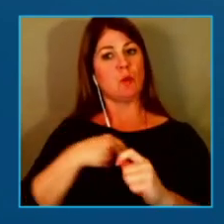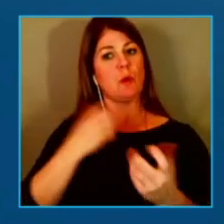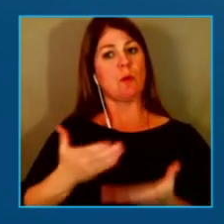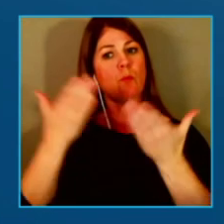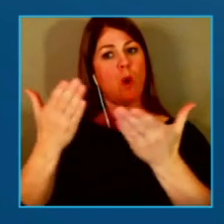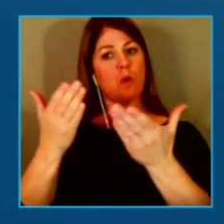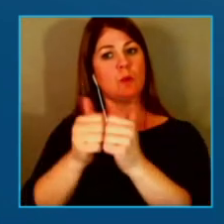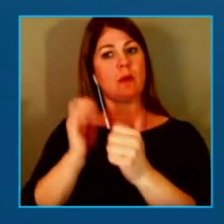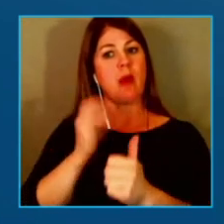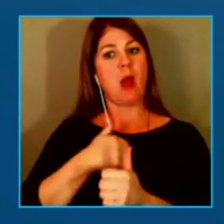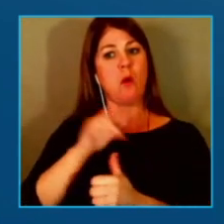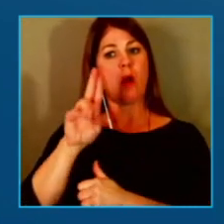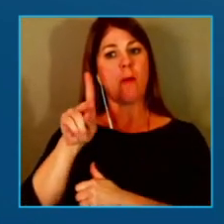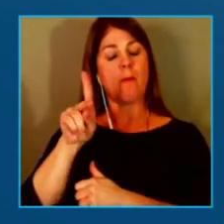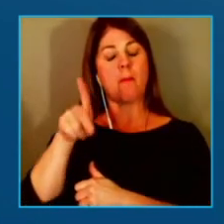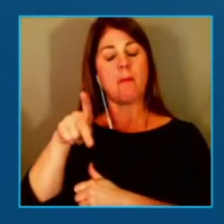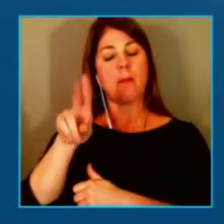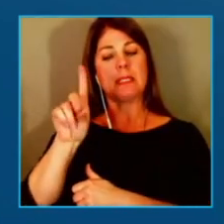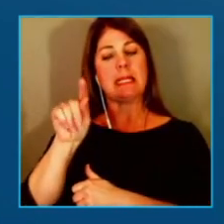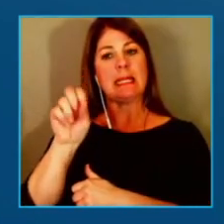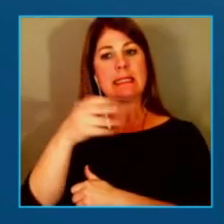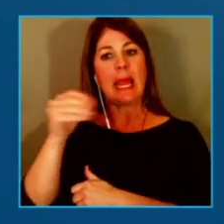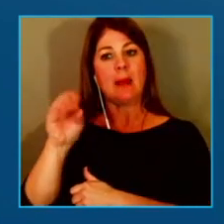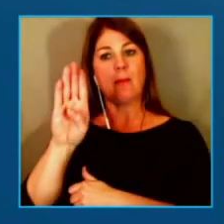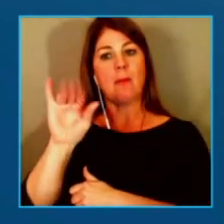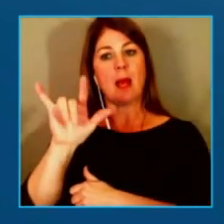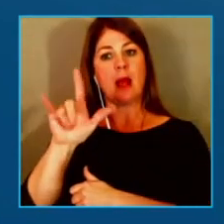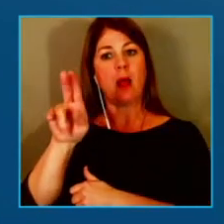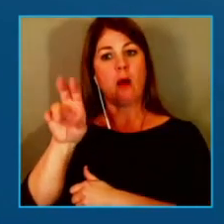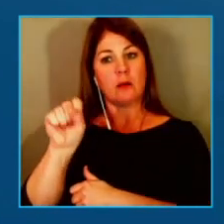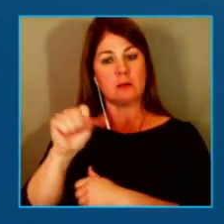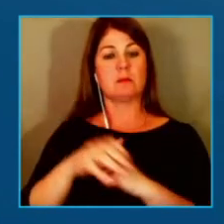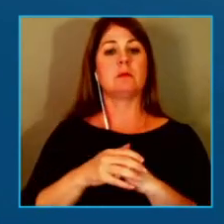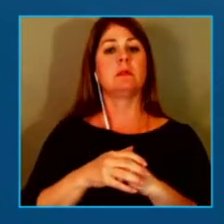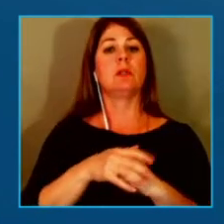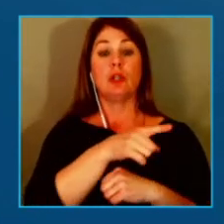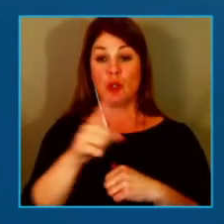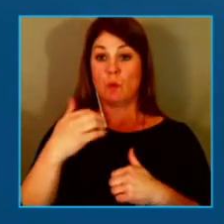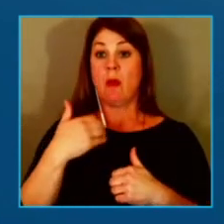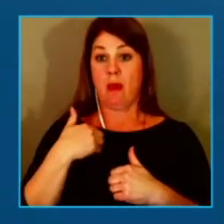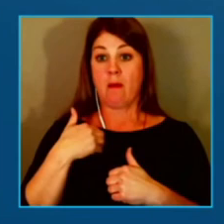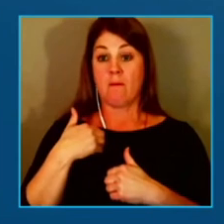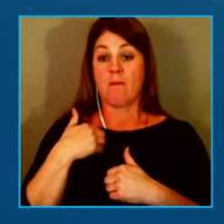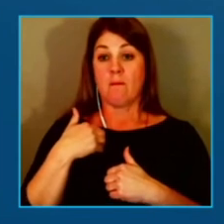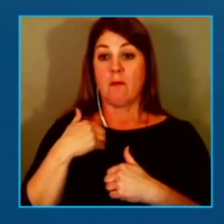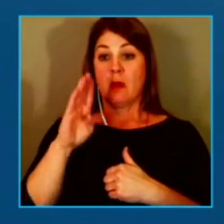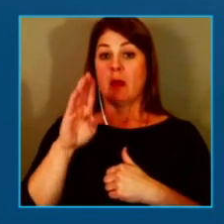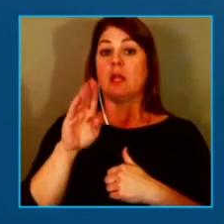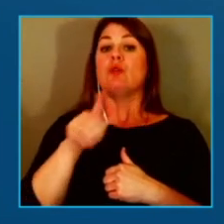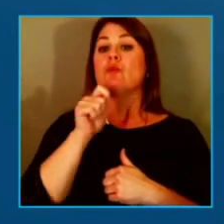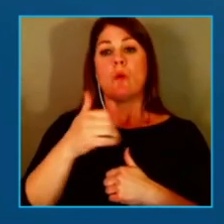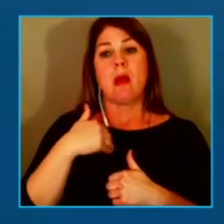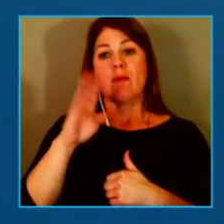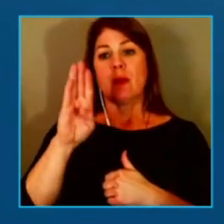updates and our bylaws. I know you have the updated bylaws in front of you, but I wanted to highlight some of the key